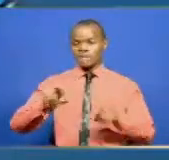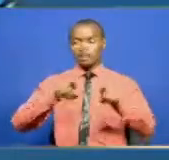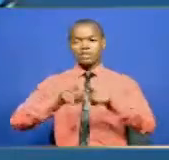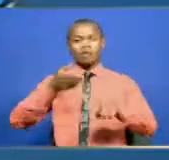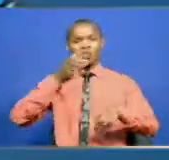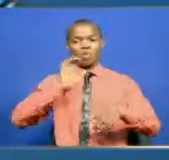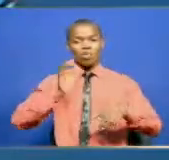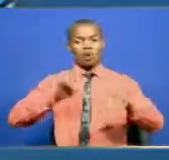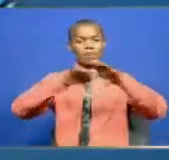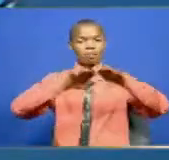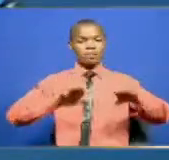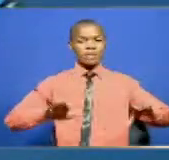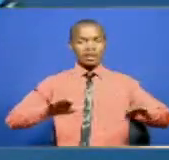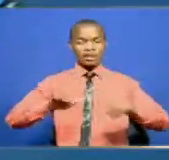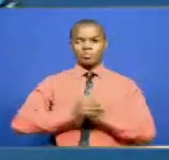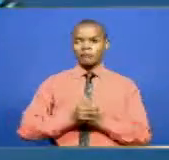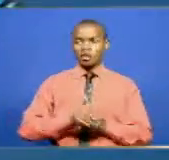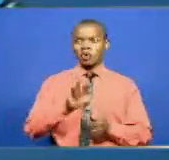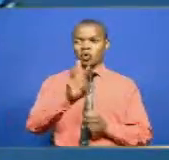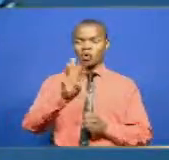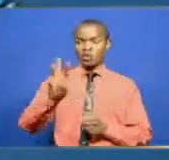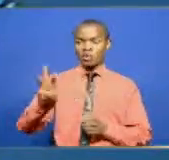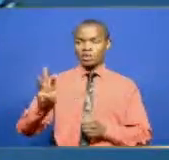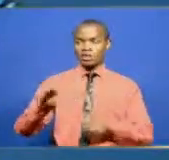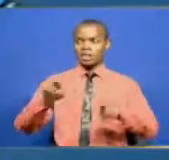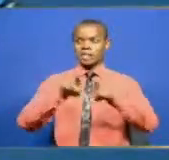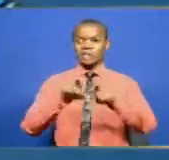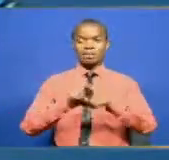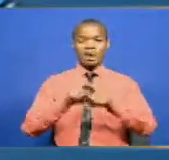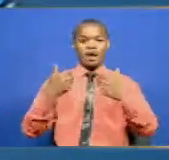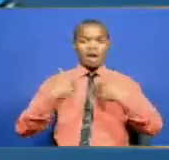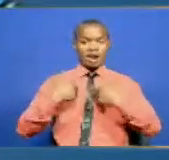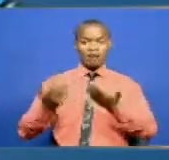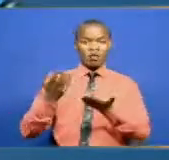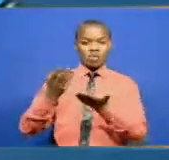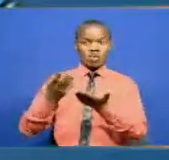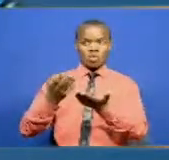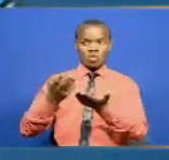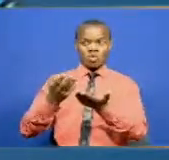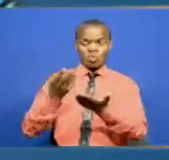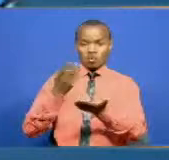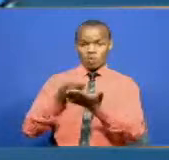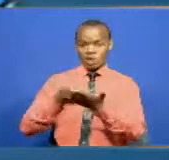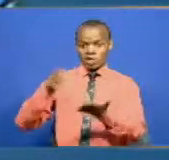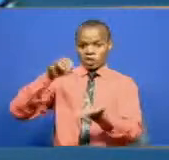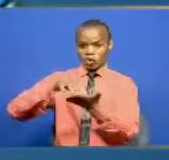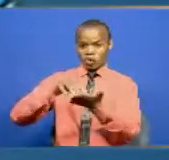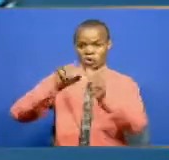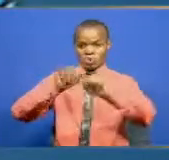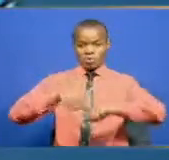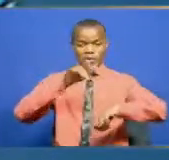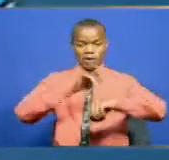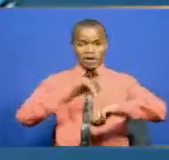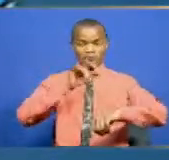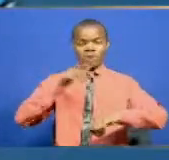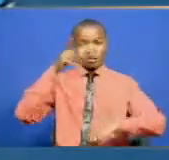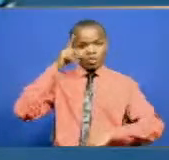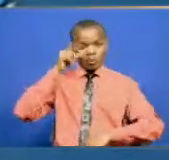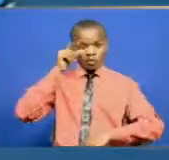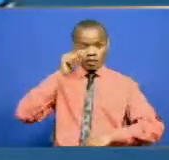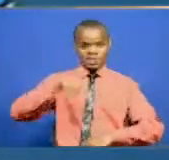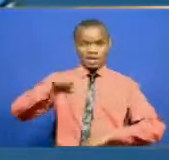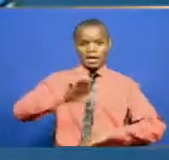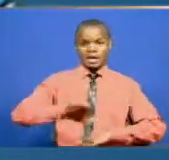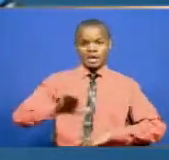region, western parts of the country. There'll only be wet conditions of a few places. This will affect Malindi and Mombasa areas